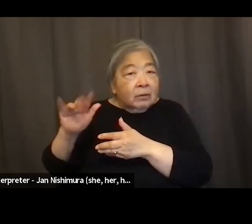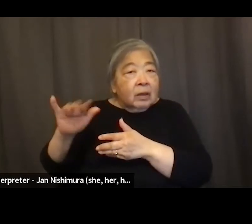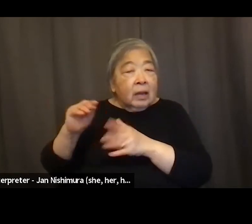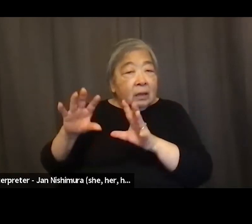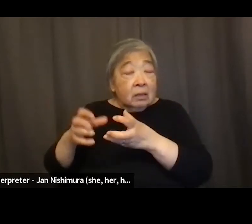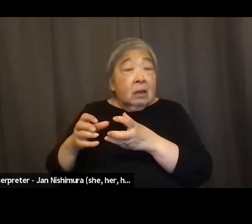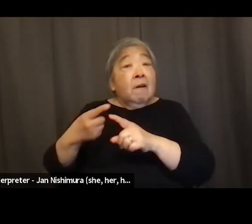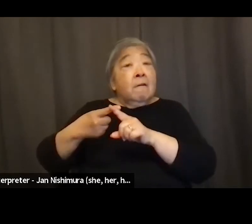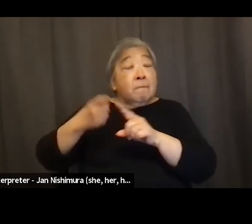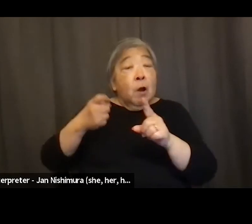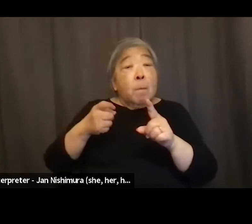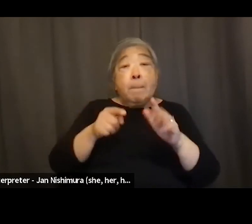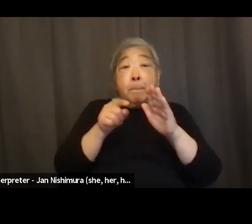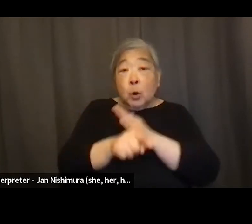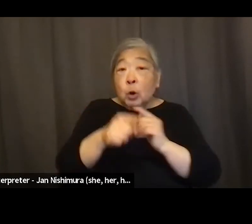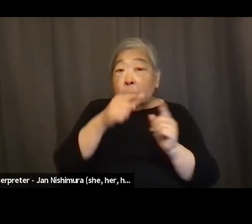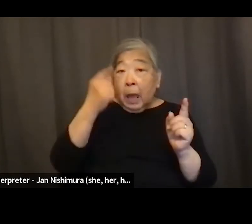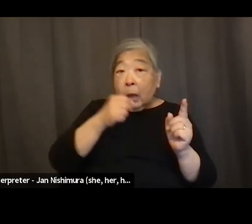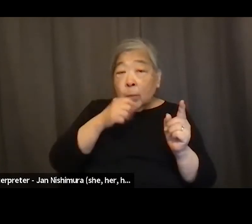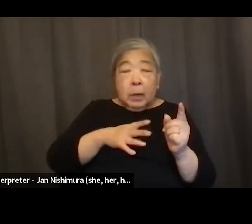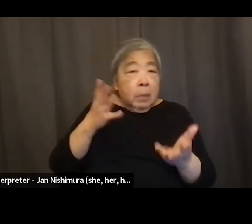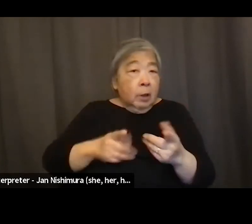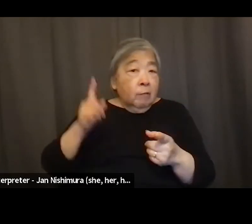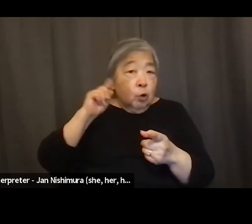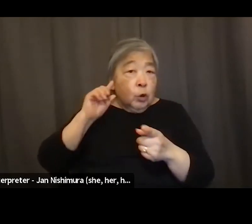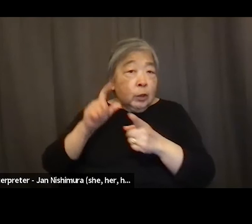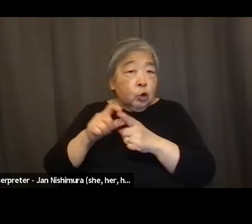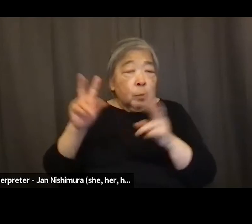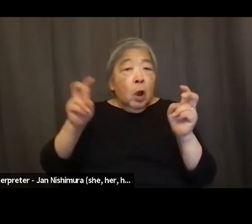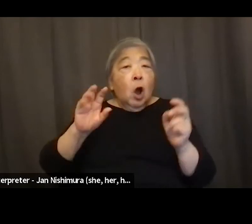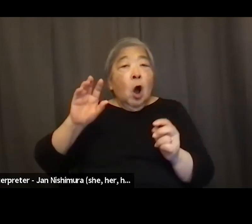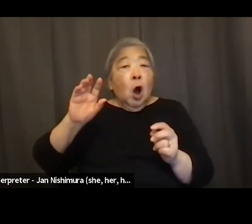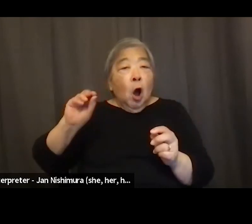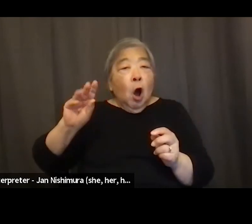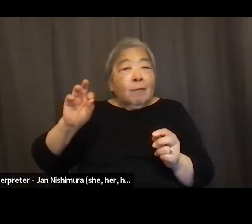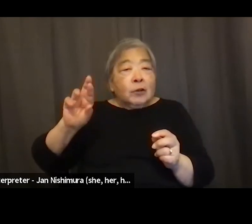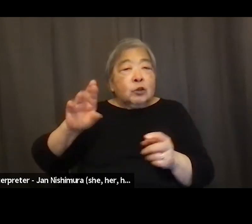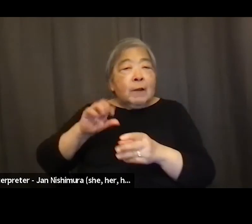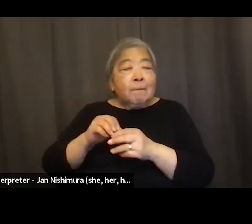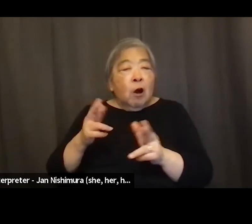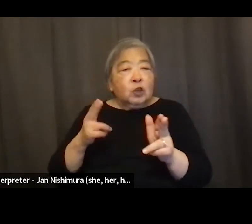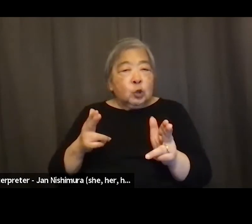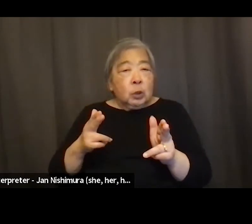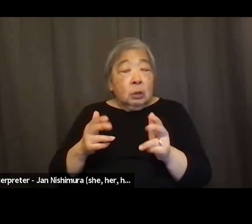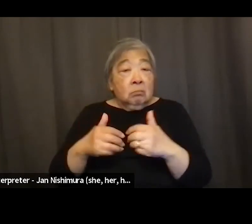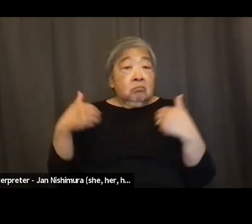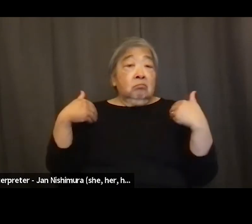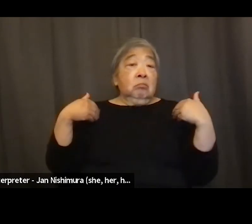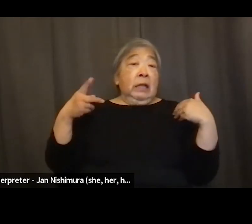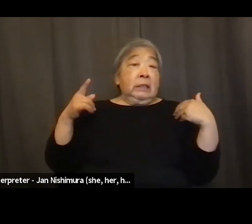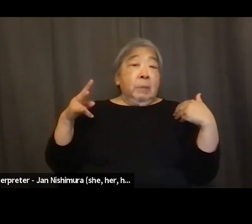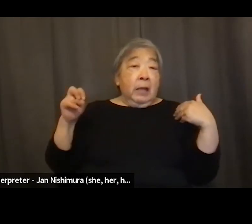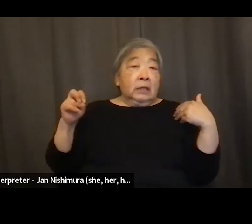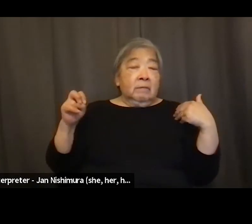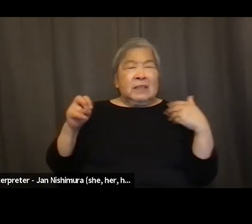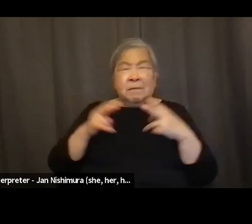the murder of a Black woman. You may be familiar with the term officer-involved shooting. It is the most passive and deeply offensive term one